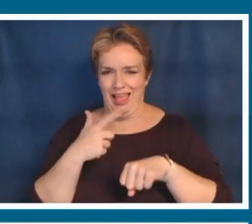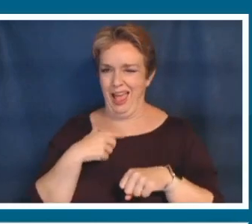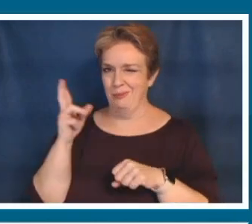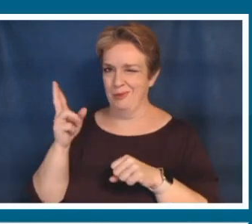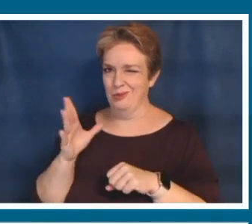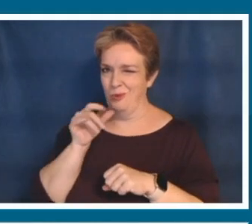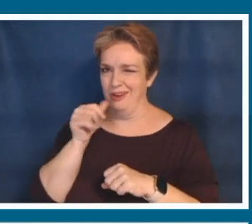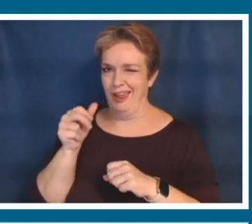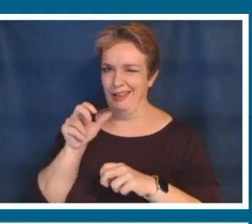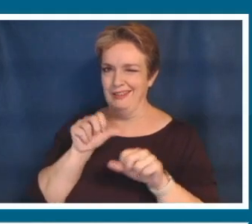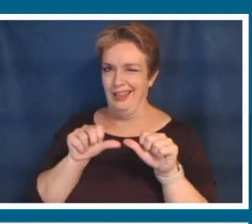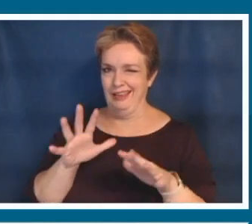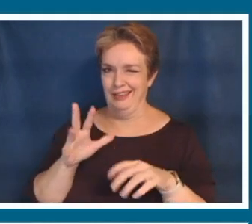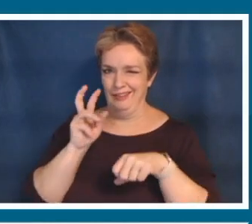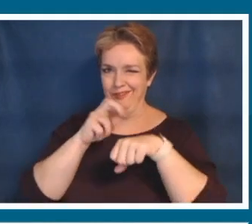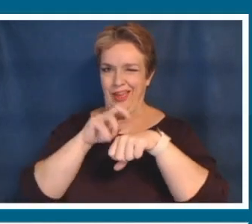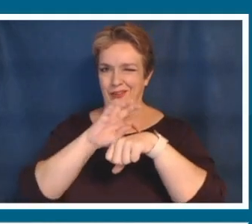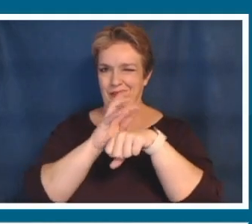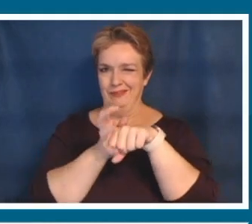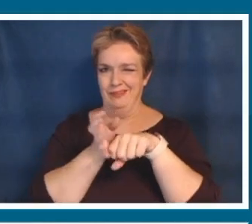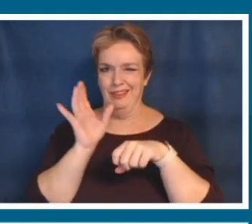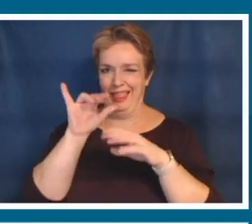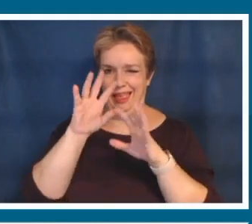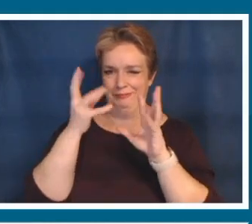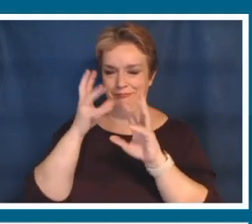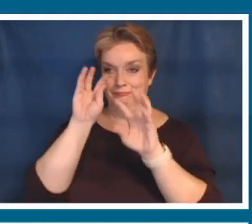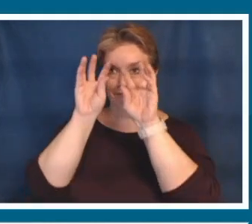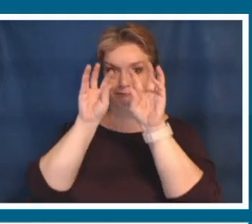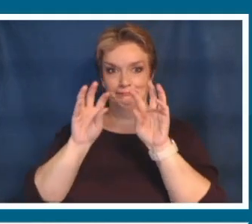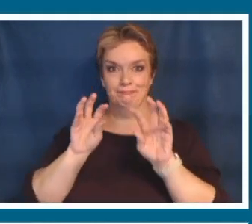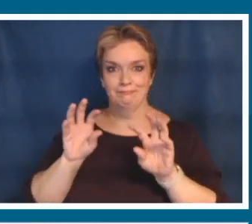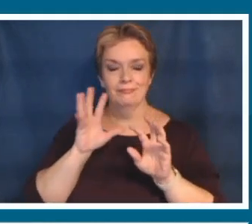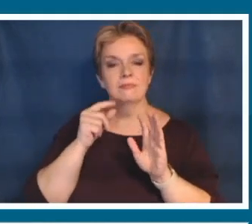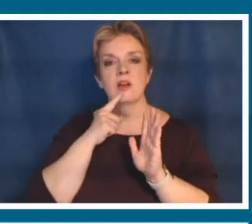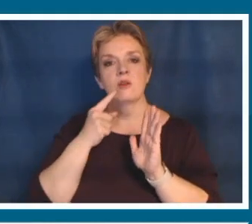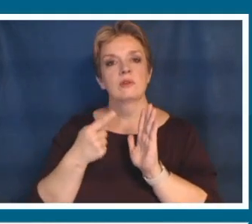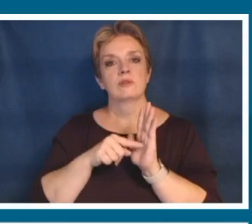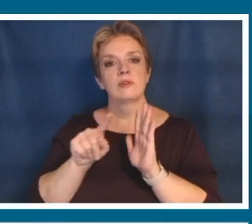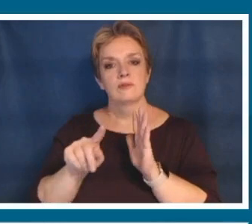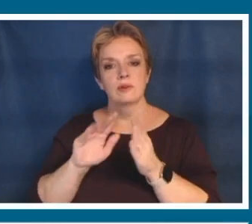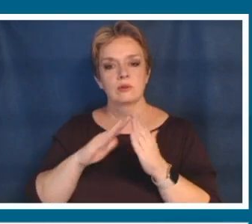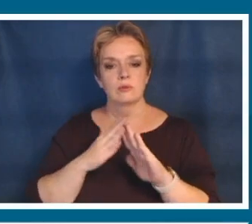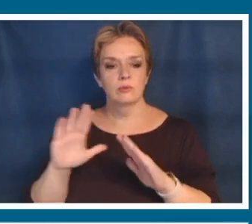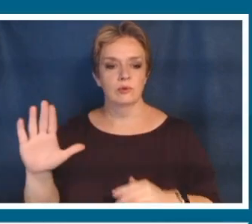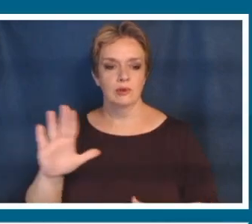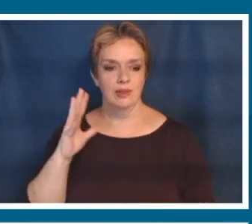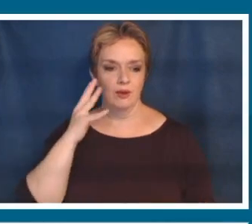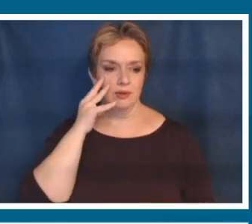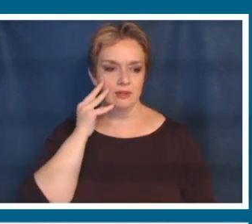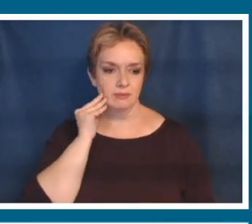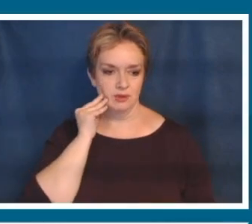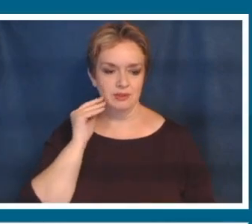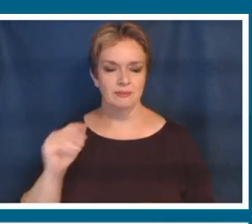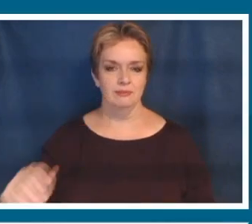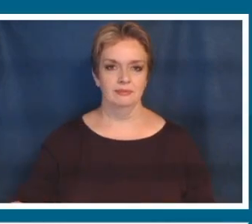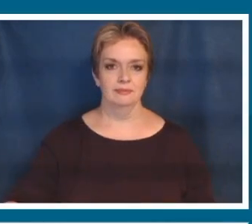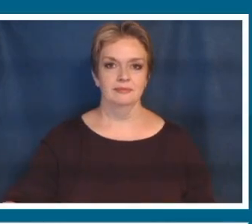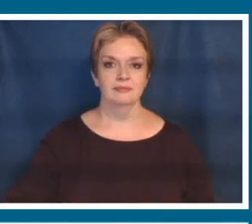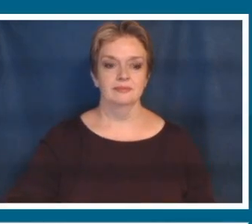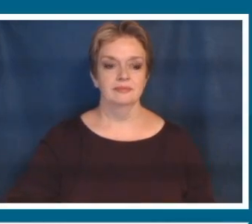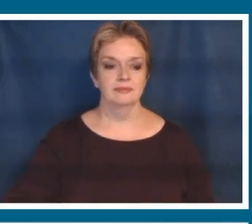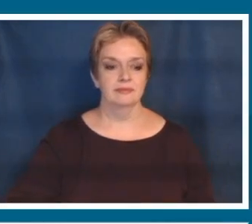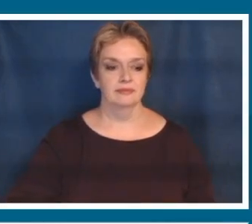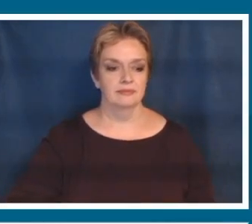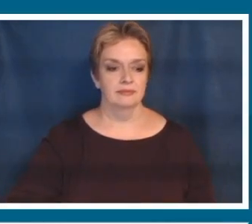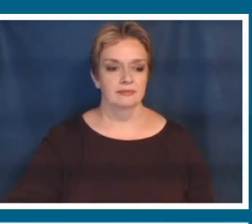scientist. But it reflects the experiences of the community. But then I thought, what would be really